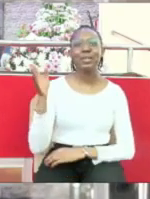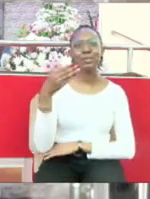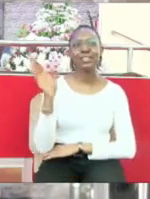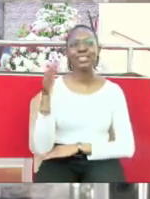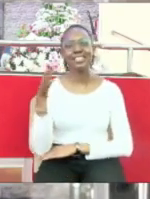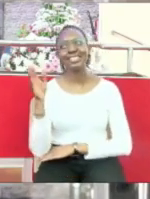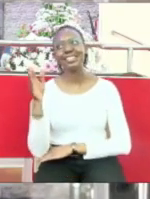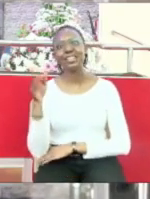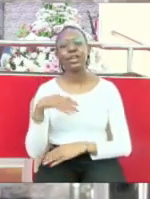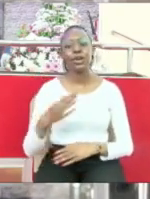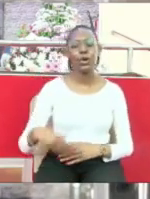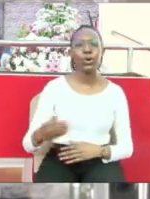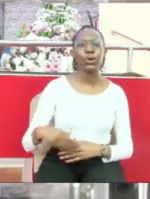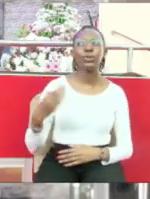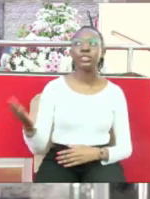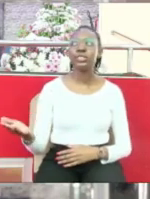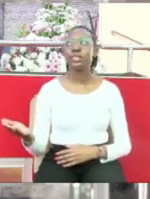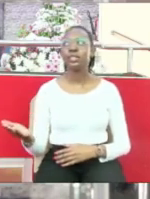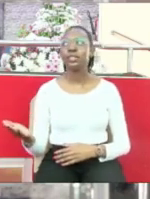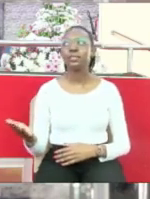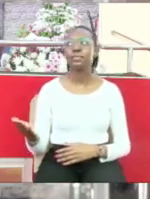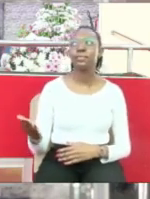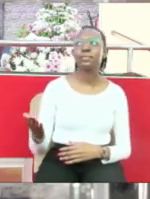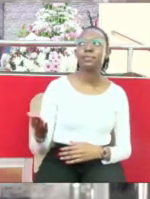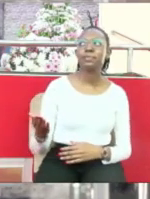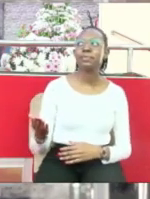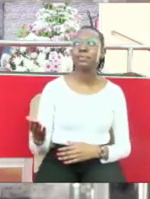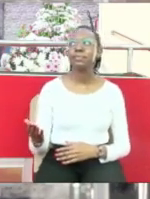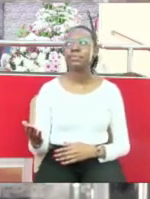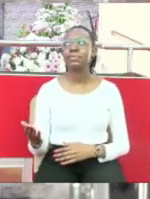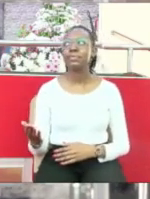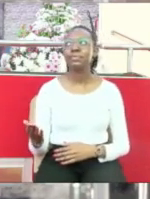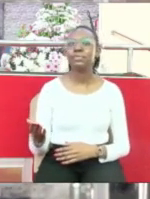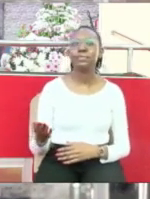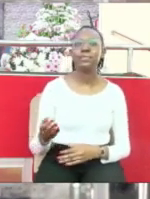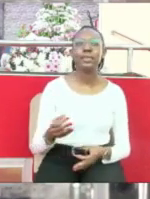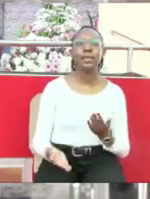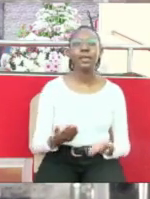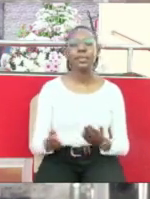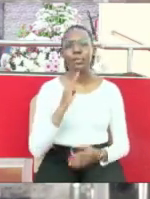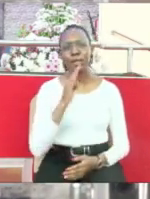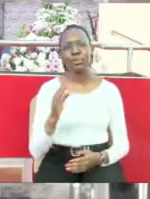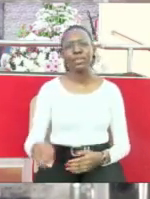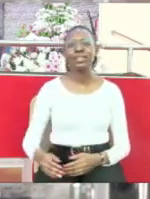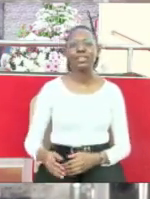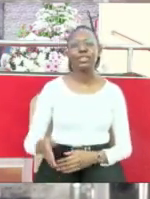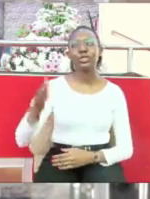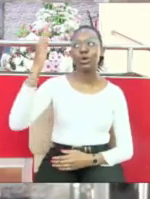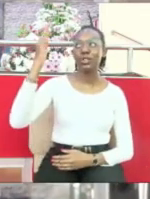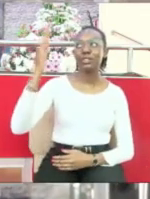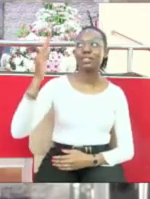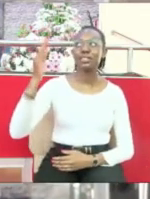za Biblia, it would stand tall. Ungekuwa mrefu. It could be 50 feet in height. Ungekuwa na futi